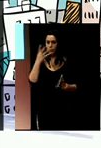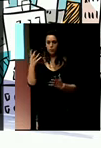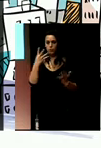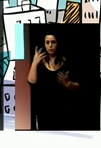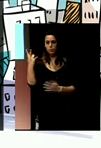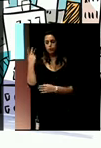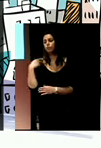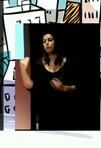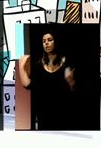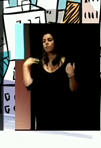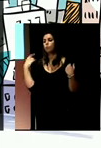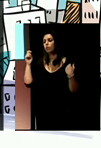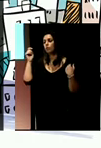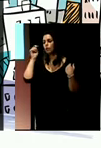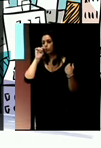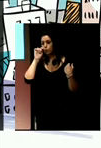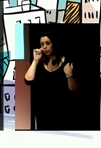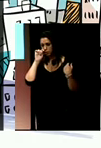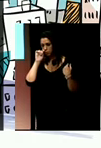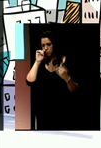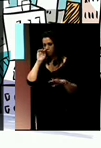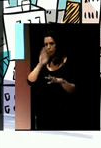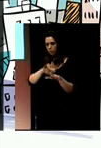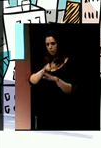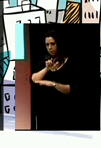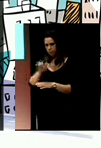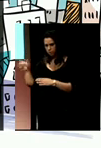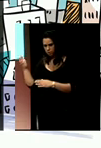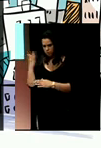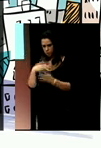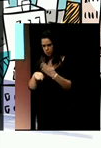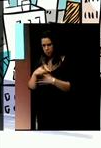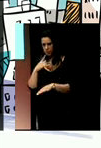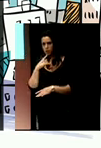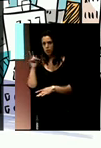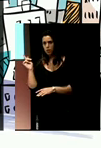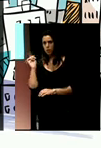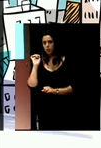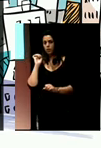worked since 1992 as a tourist responsible for disabled people.